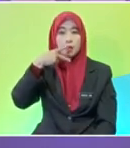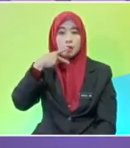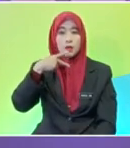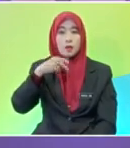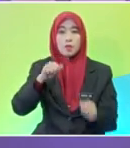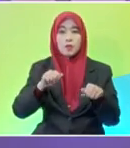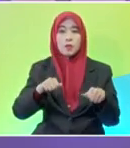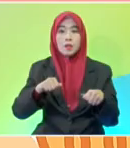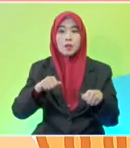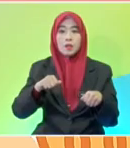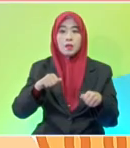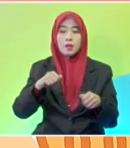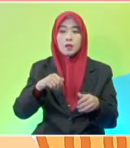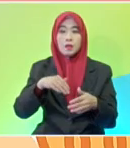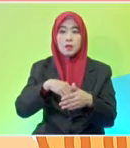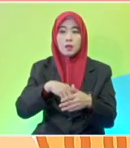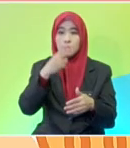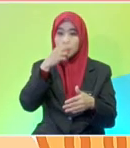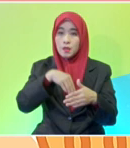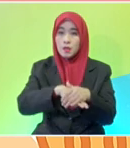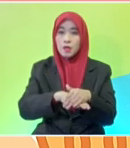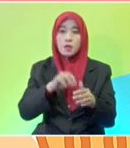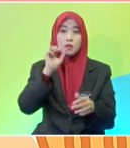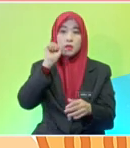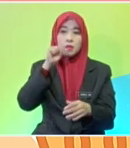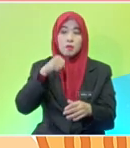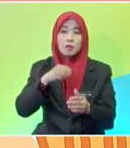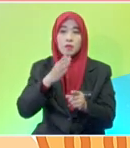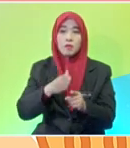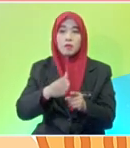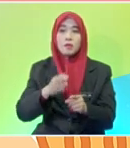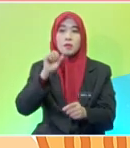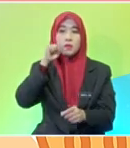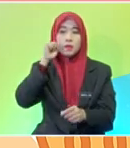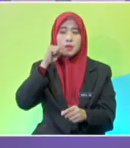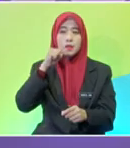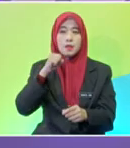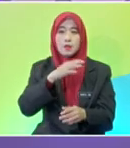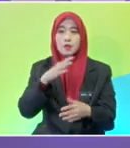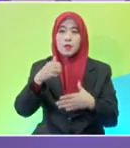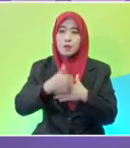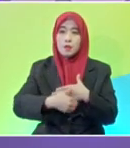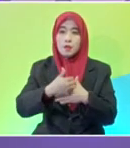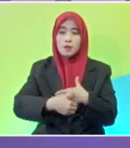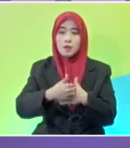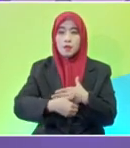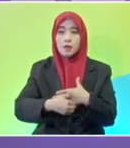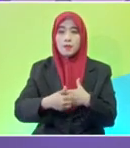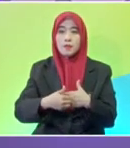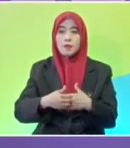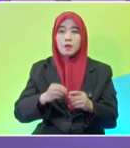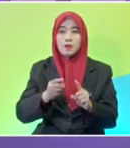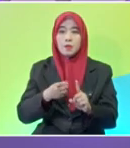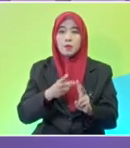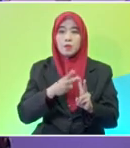in potatoes, cereal, rice, and bread. Okay, and the second one is